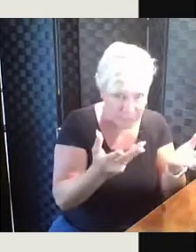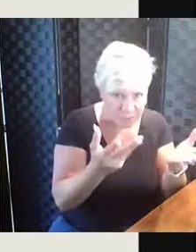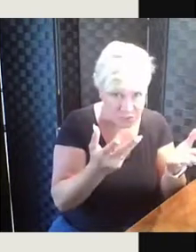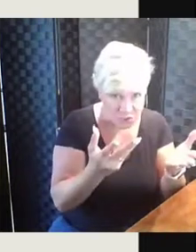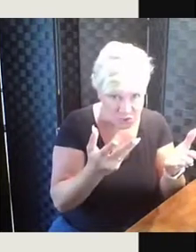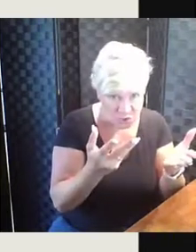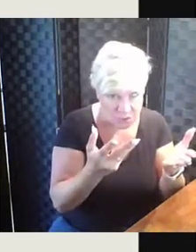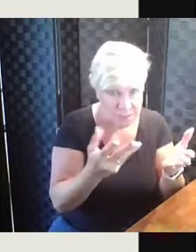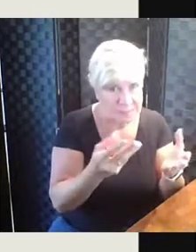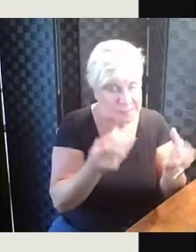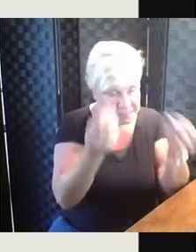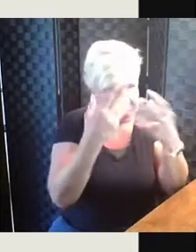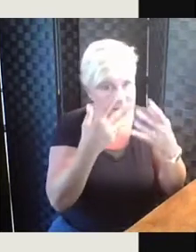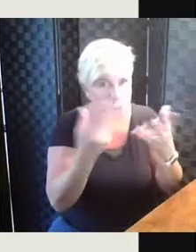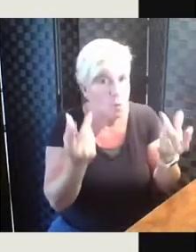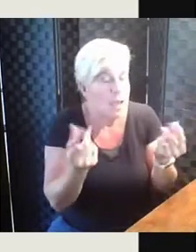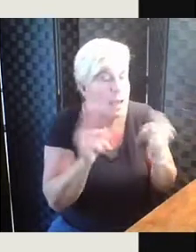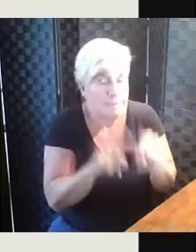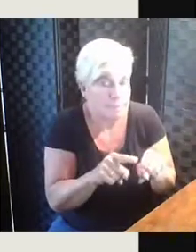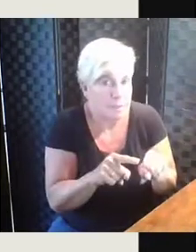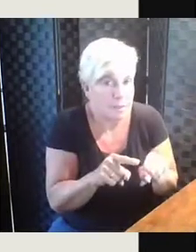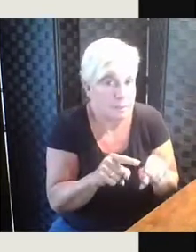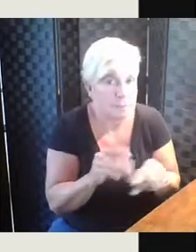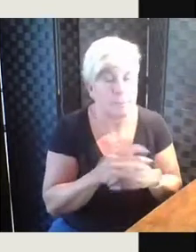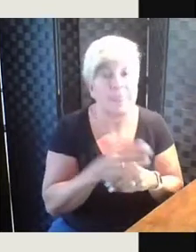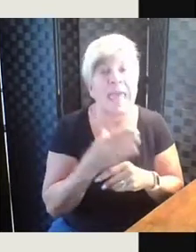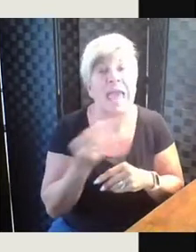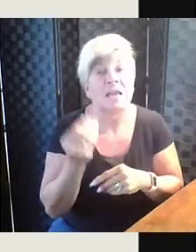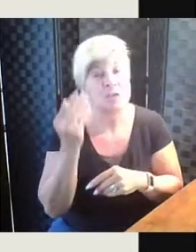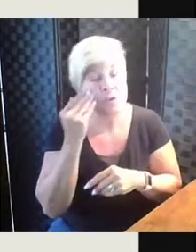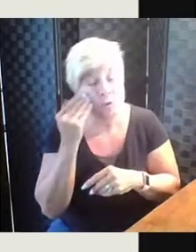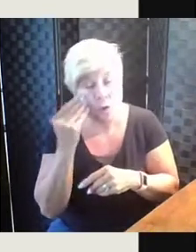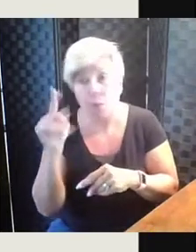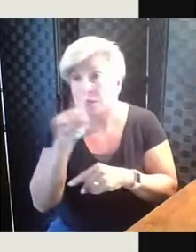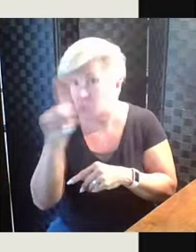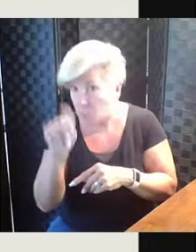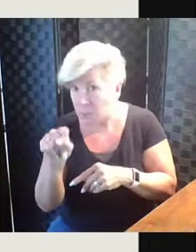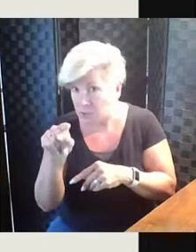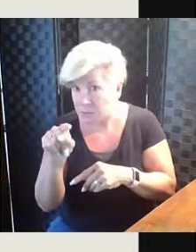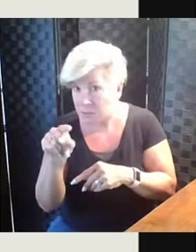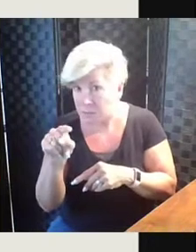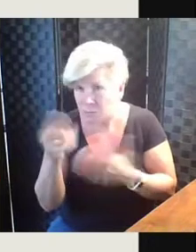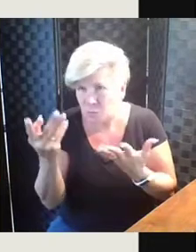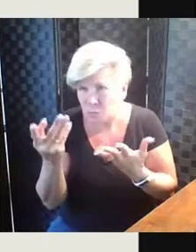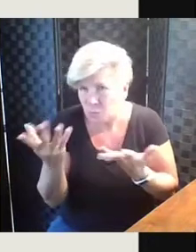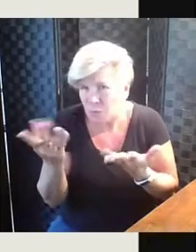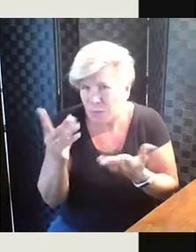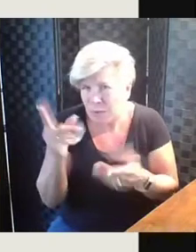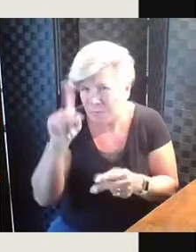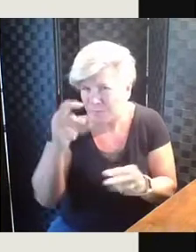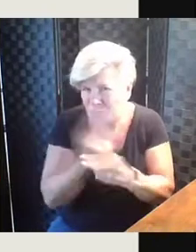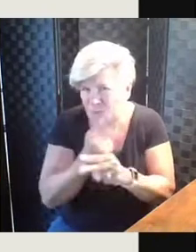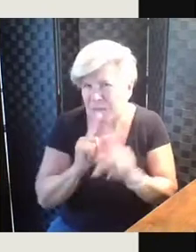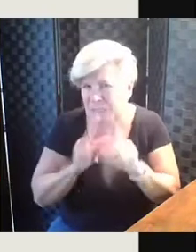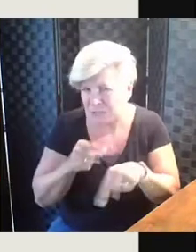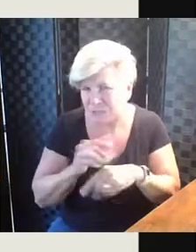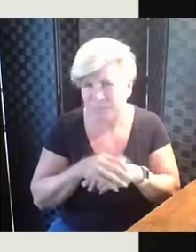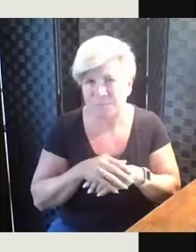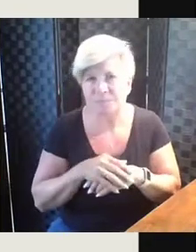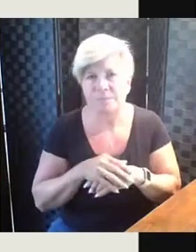information in it that tells us what's going on in the problem, and a question that tells us what we have to figure out the answer